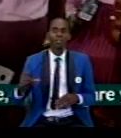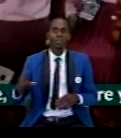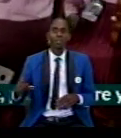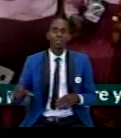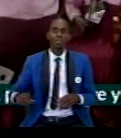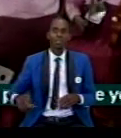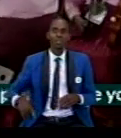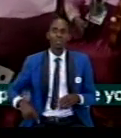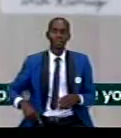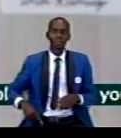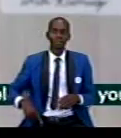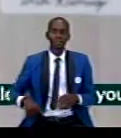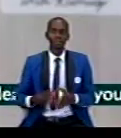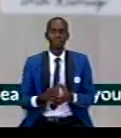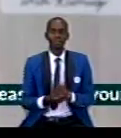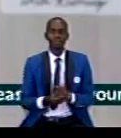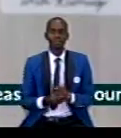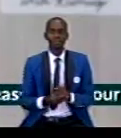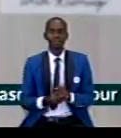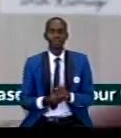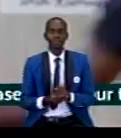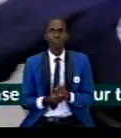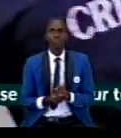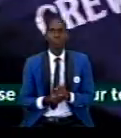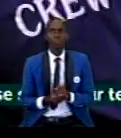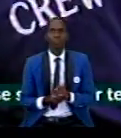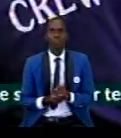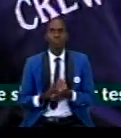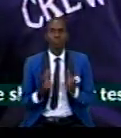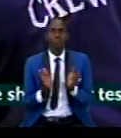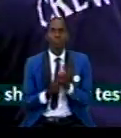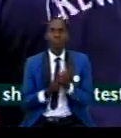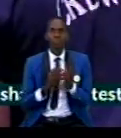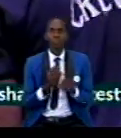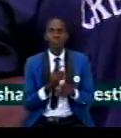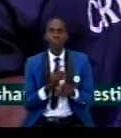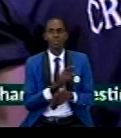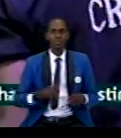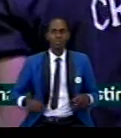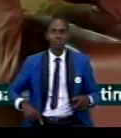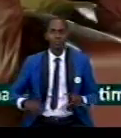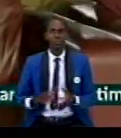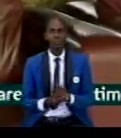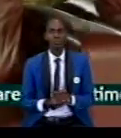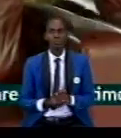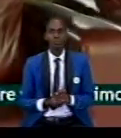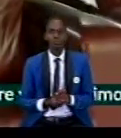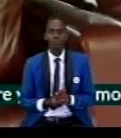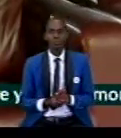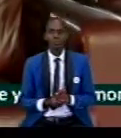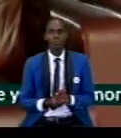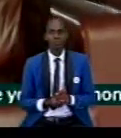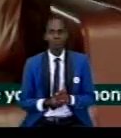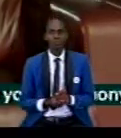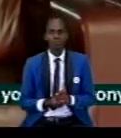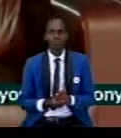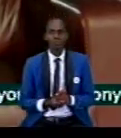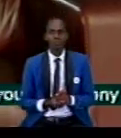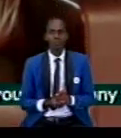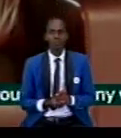Praise the Lord. Keep coming. The Lord has healed you. Put your hands together.